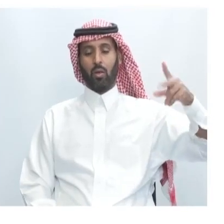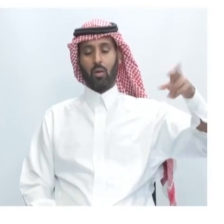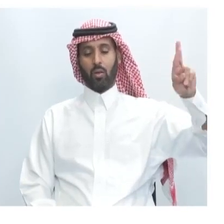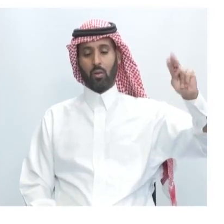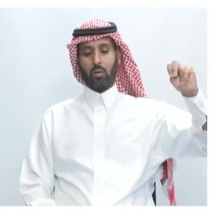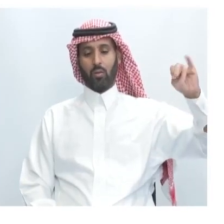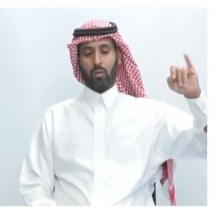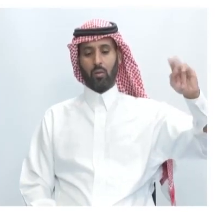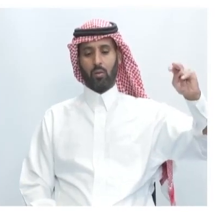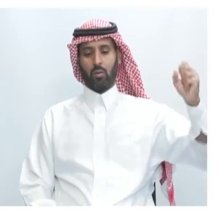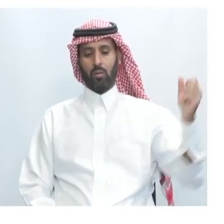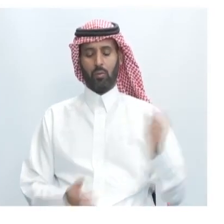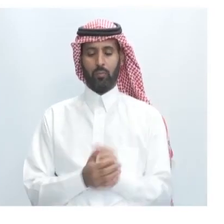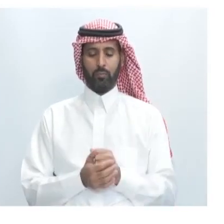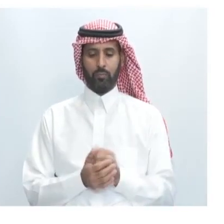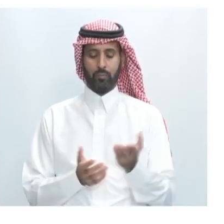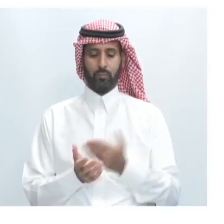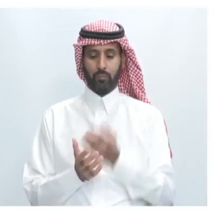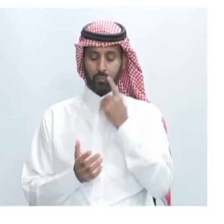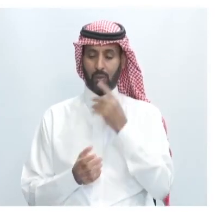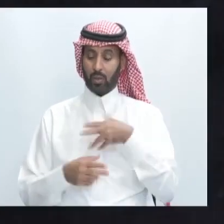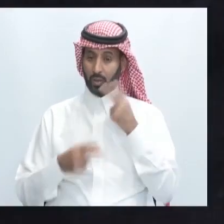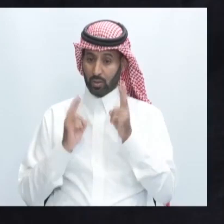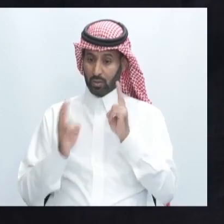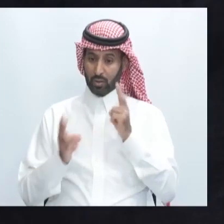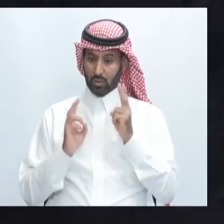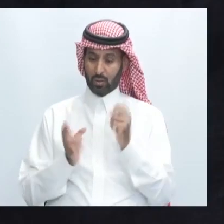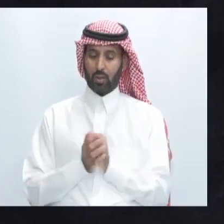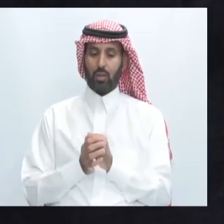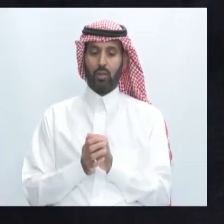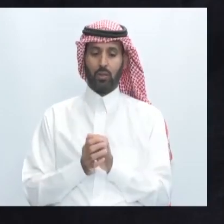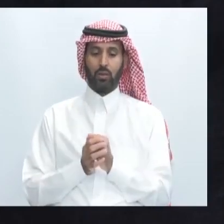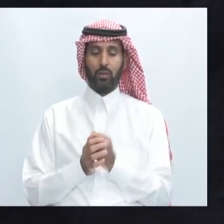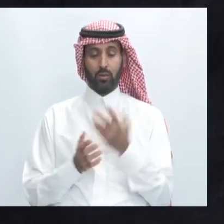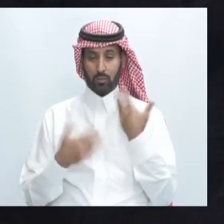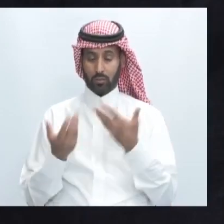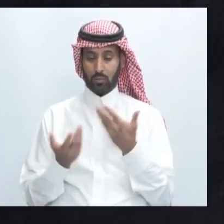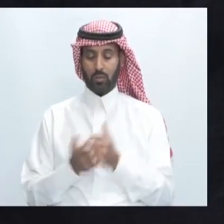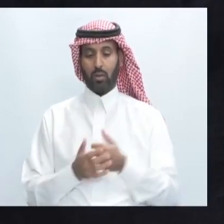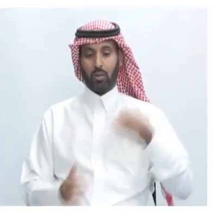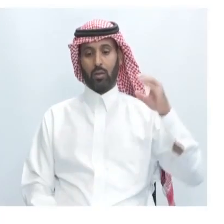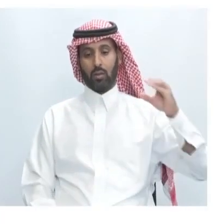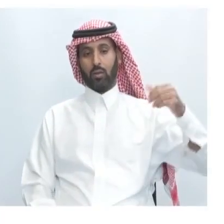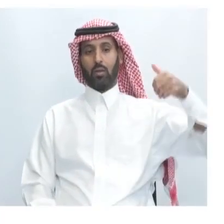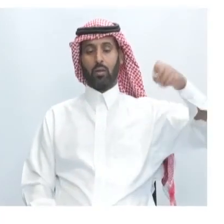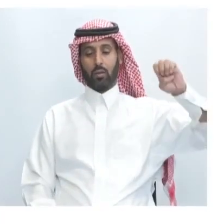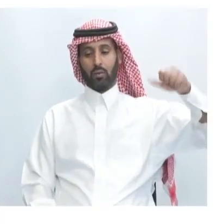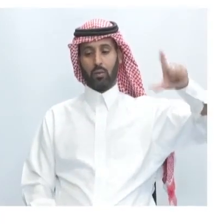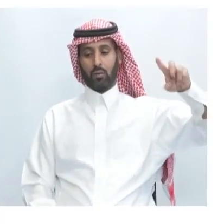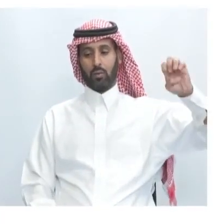next verb is to celebrate something. Yes, that's correct. The noun